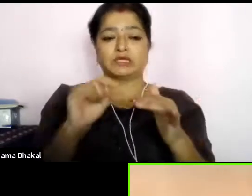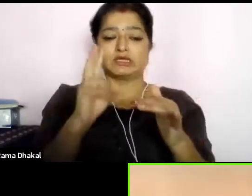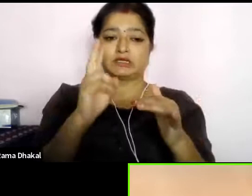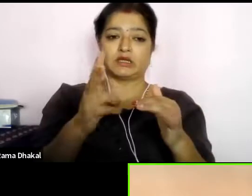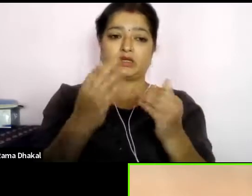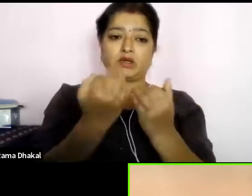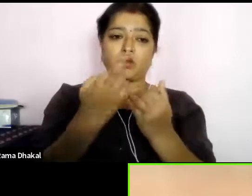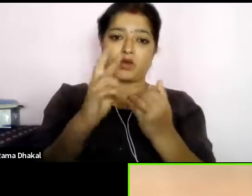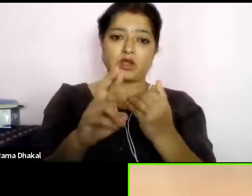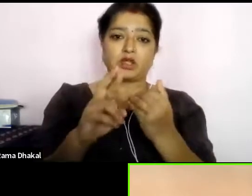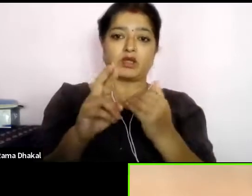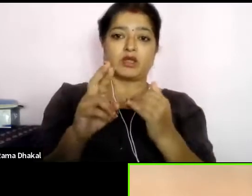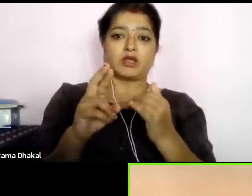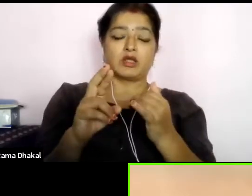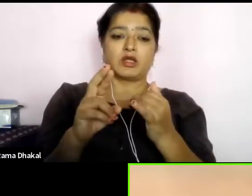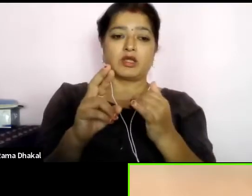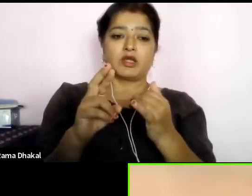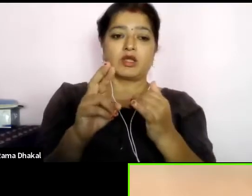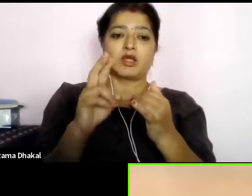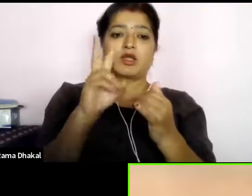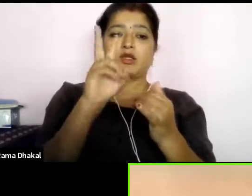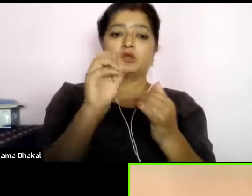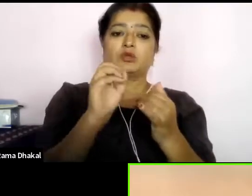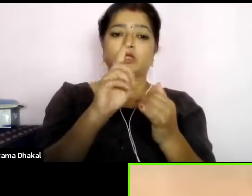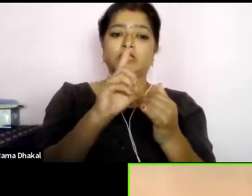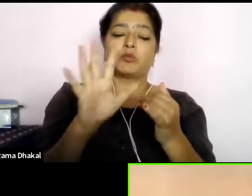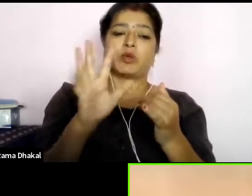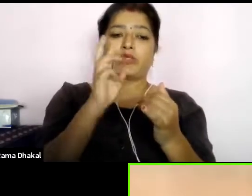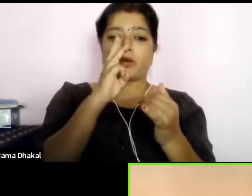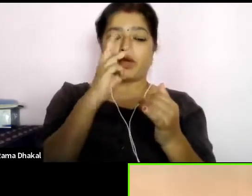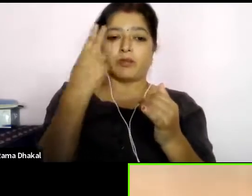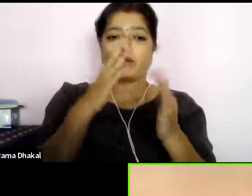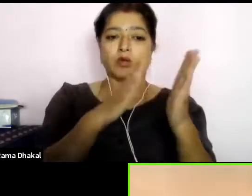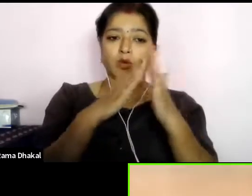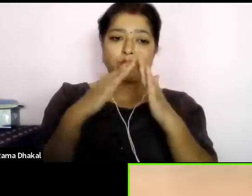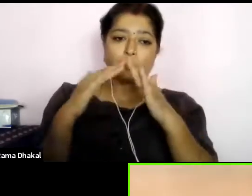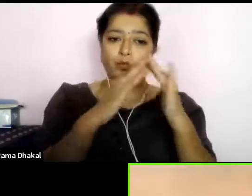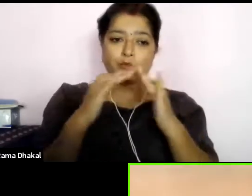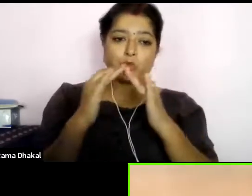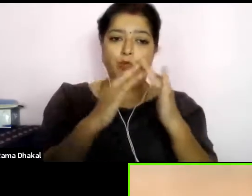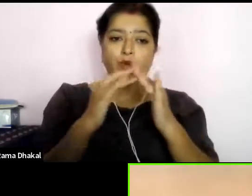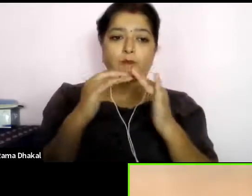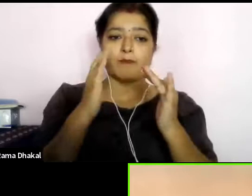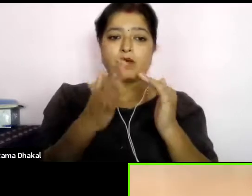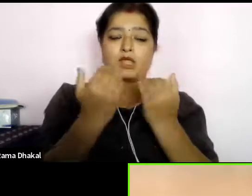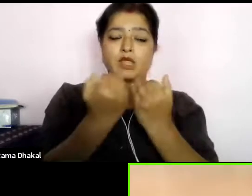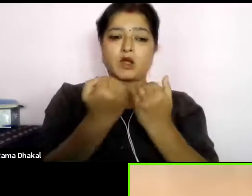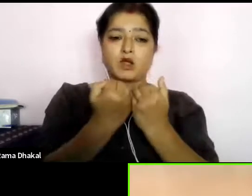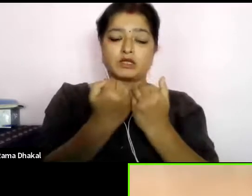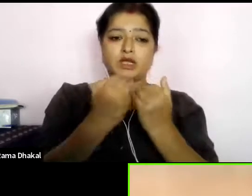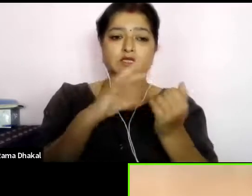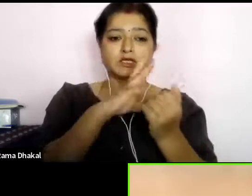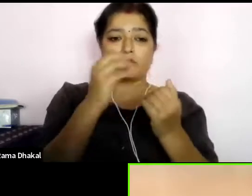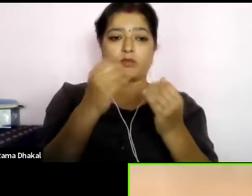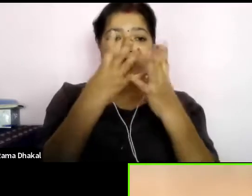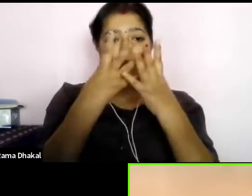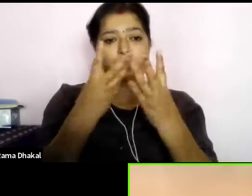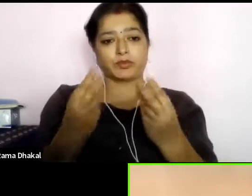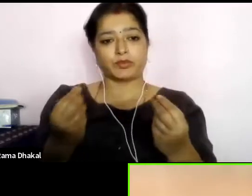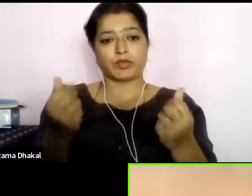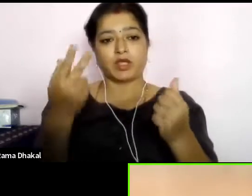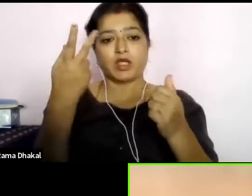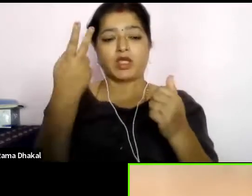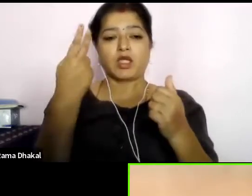situation, because her daughter is at home who is an intellectual disability, and she always feels a